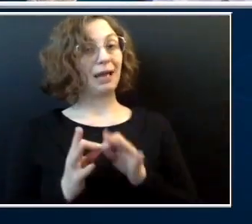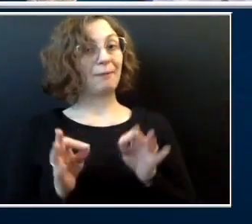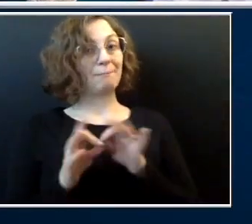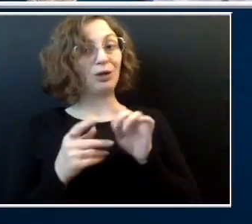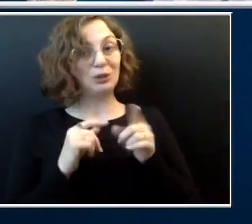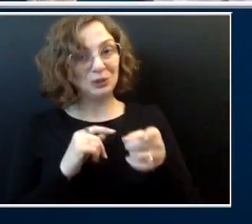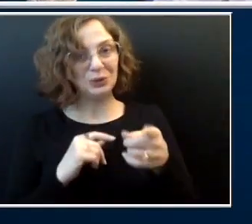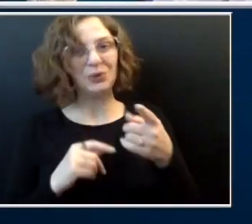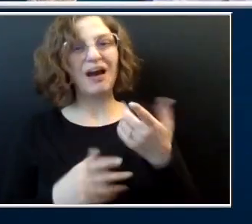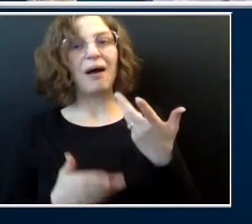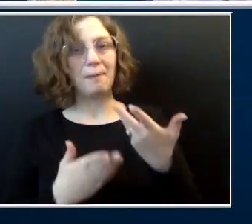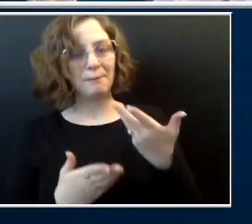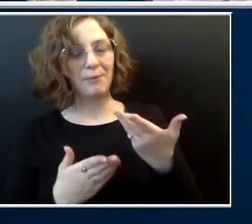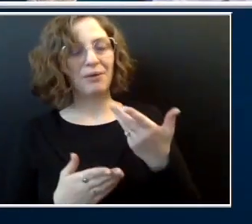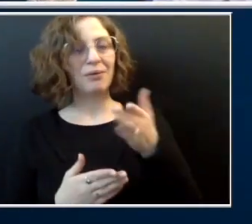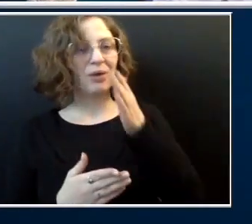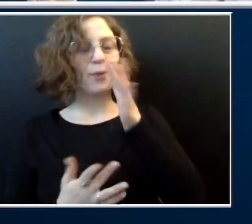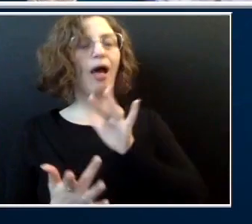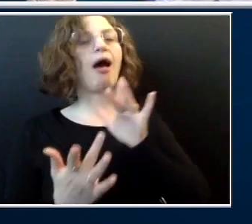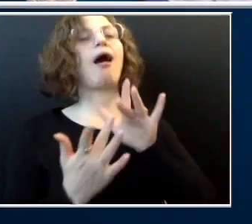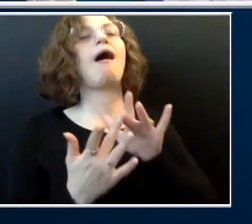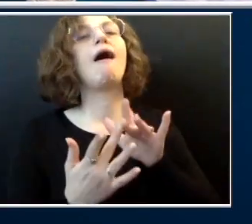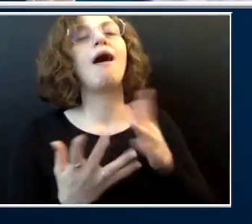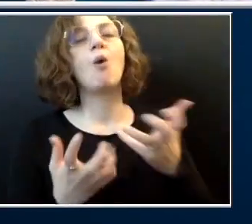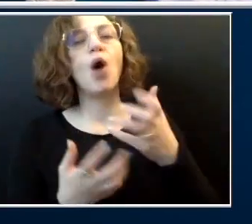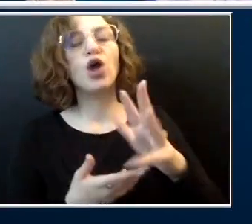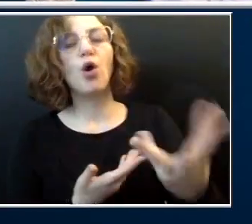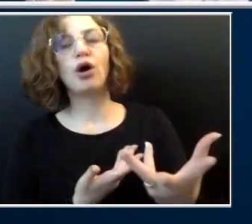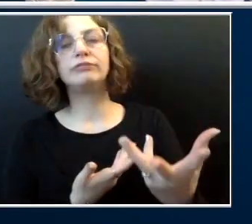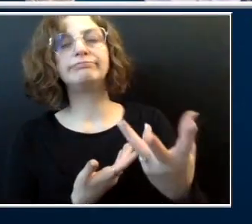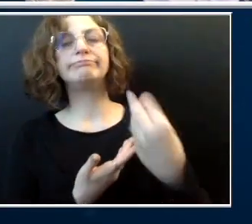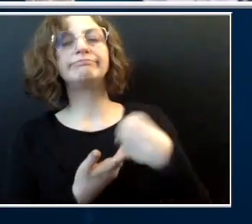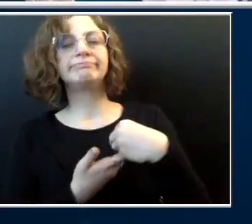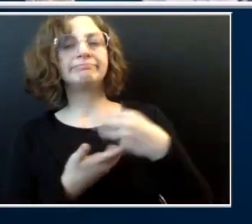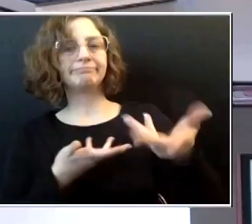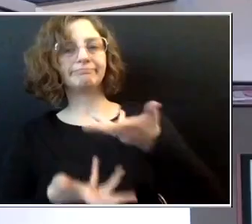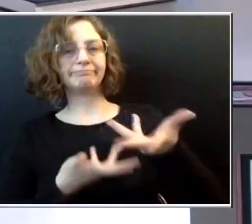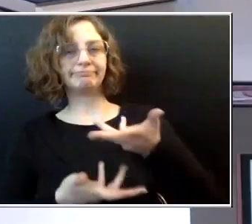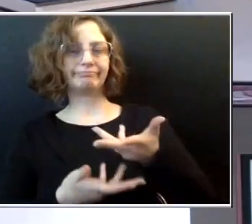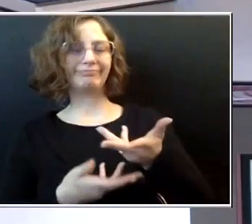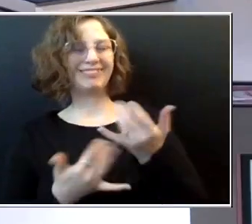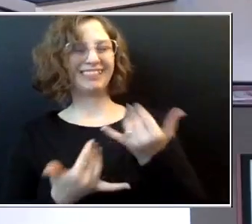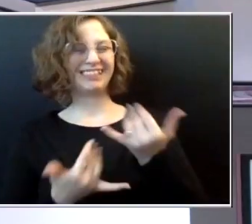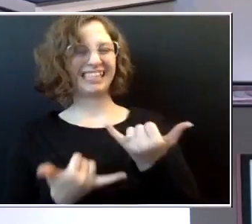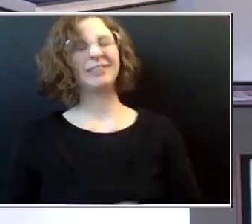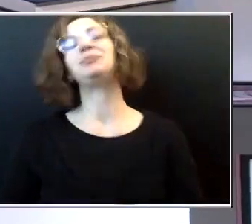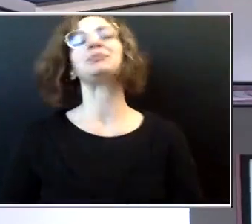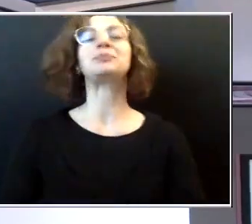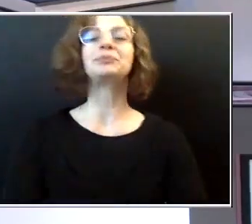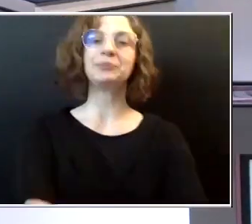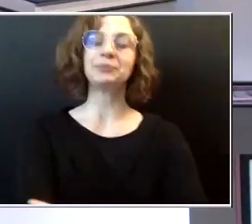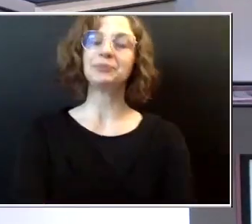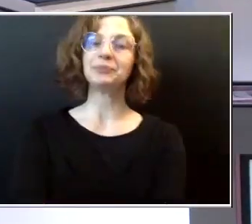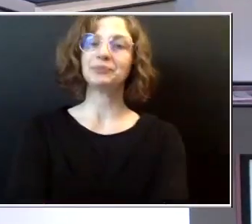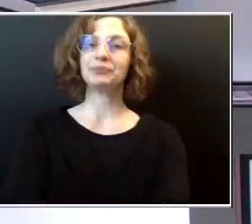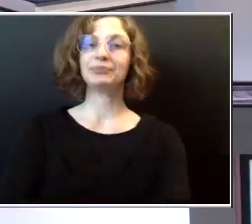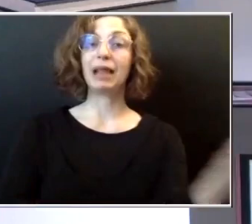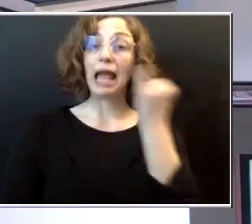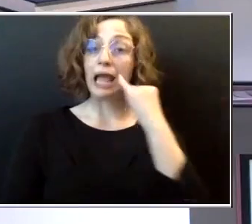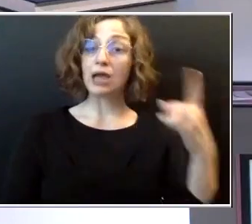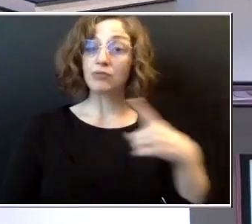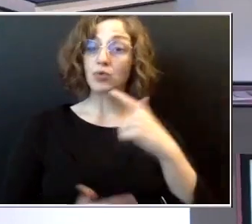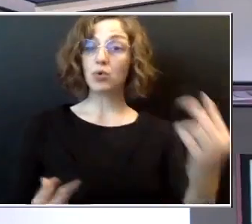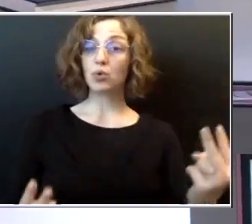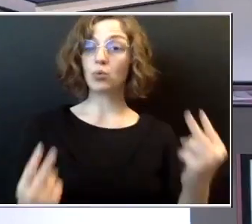and talk with you a little bit. I want you to engage in our conversation with Dr. Krenner. If you're watching live, please feel free to share your thoughts